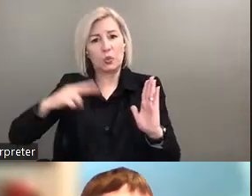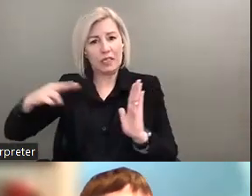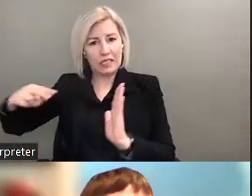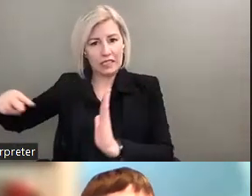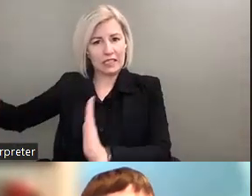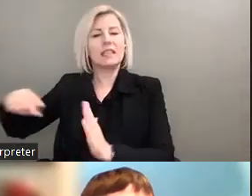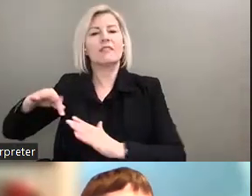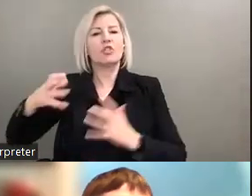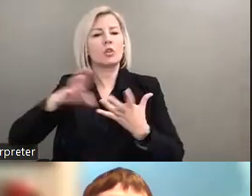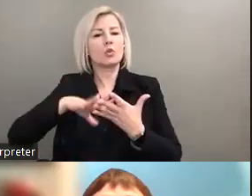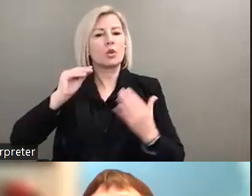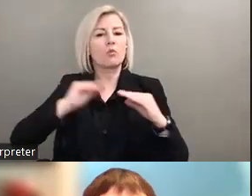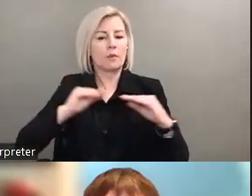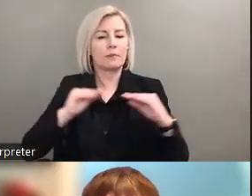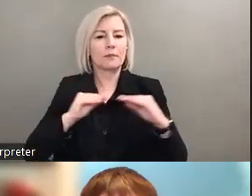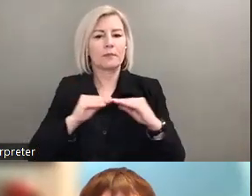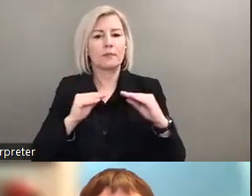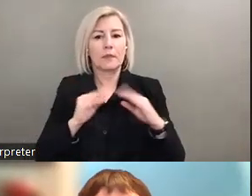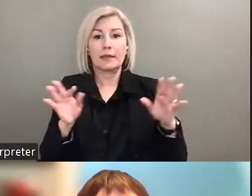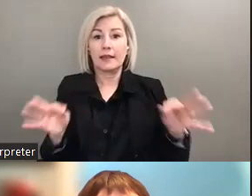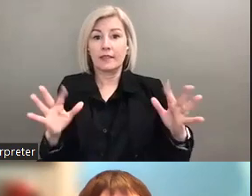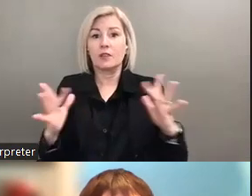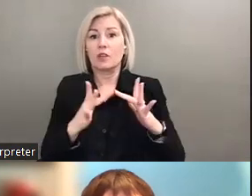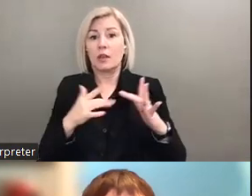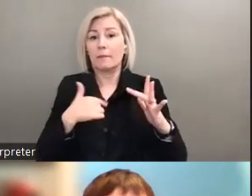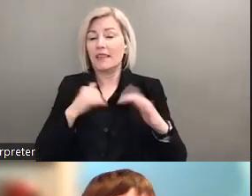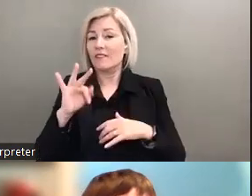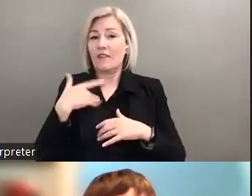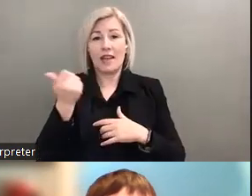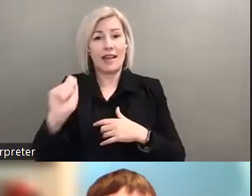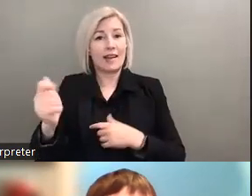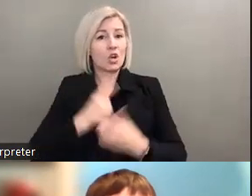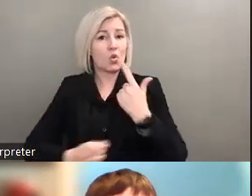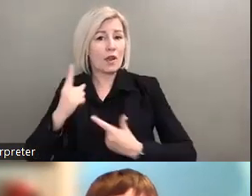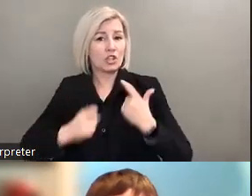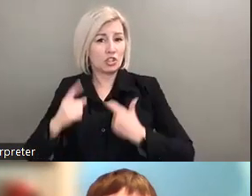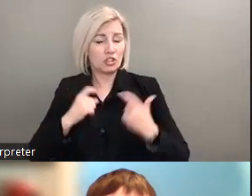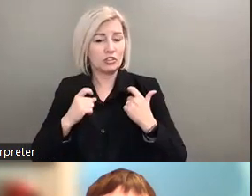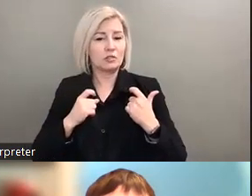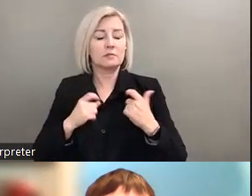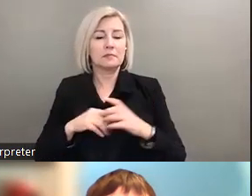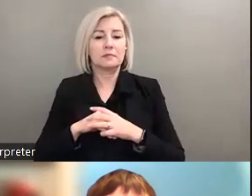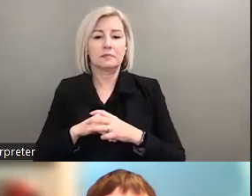to learn more. Definitely reach out to me if you have any questions about them as you're going through.